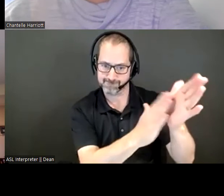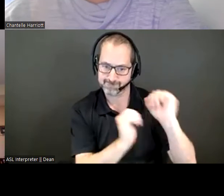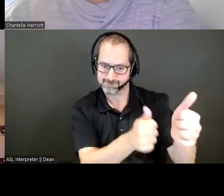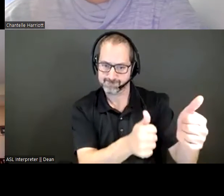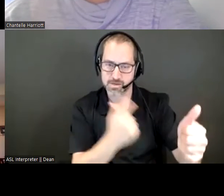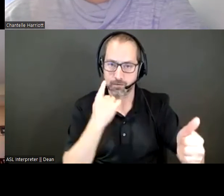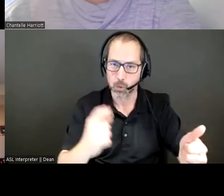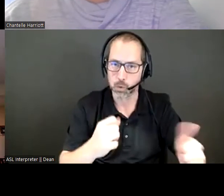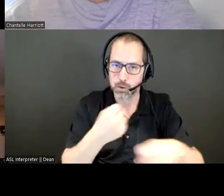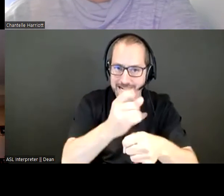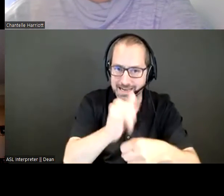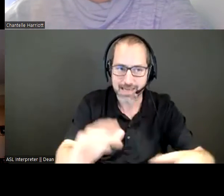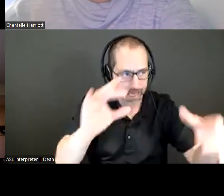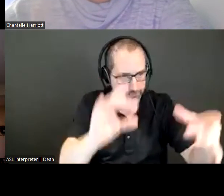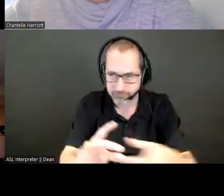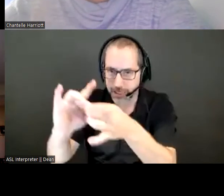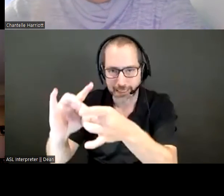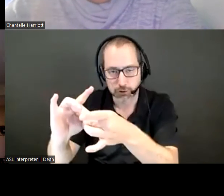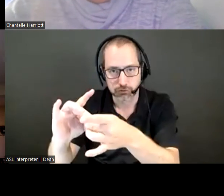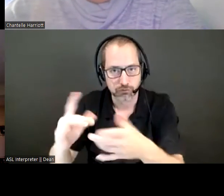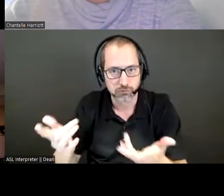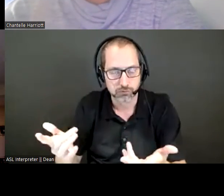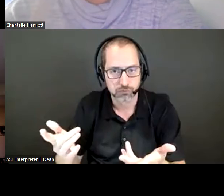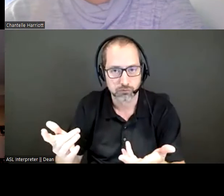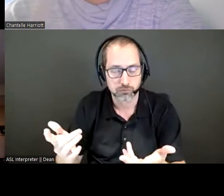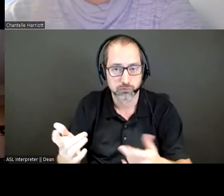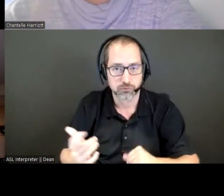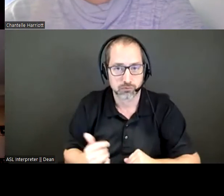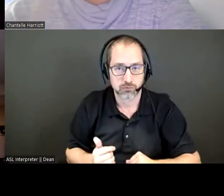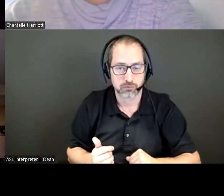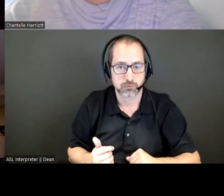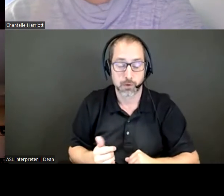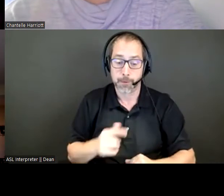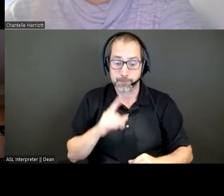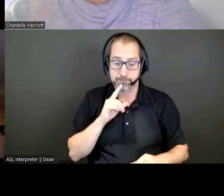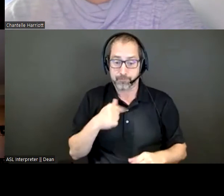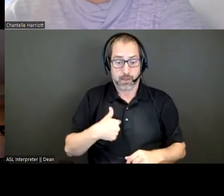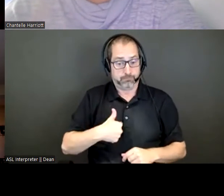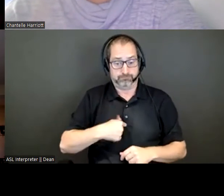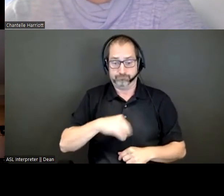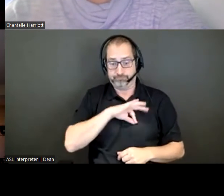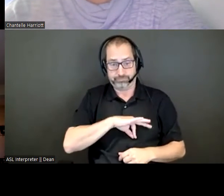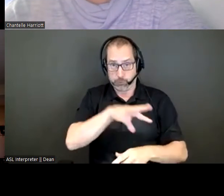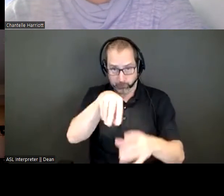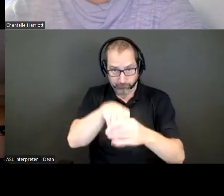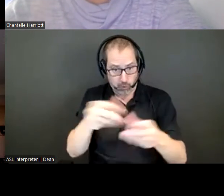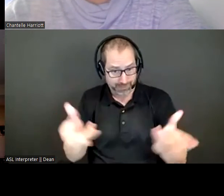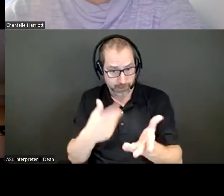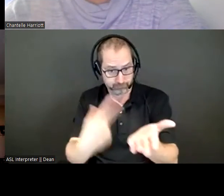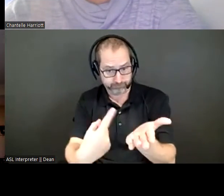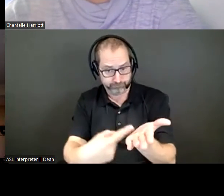connection. So it's been really helpful for me in particular to be part of this conversation